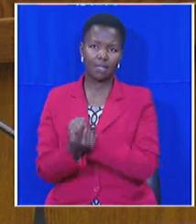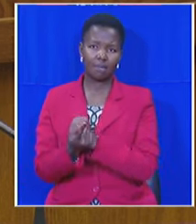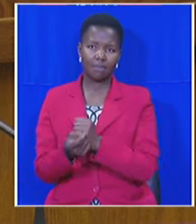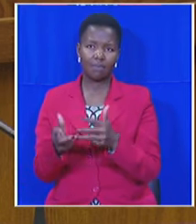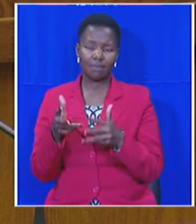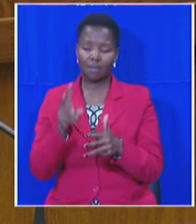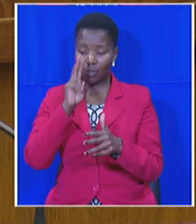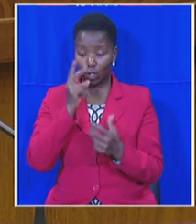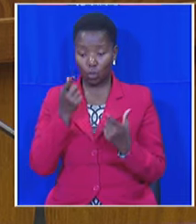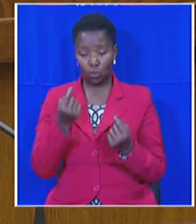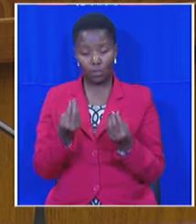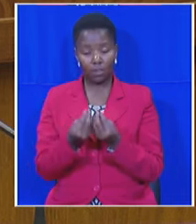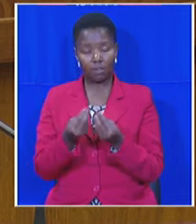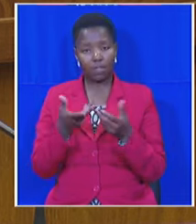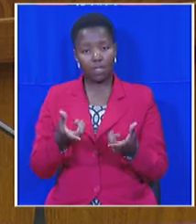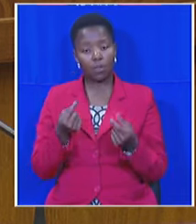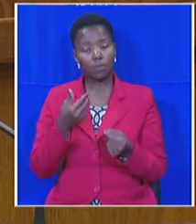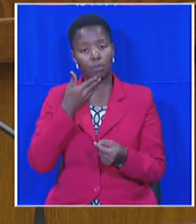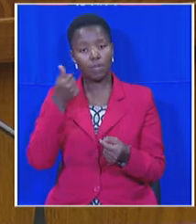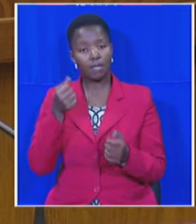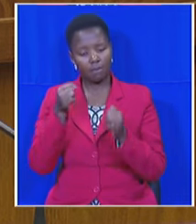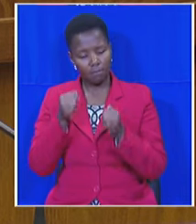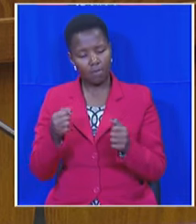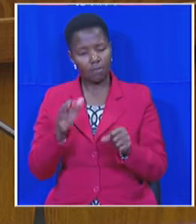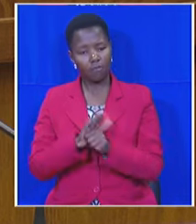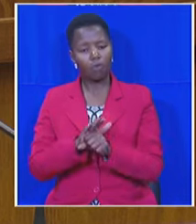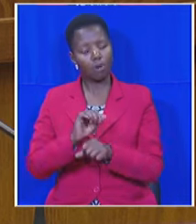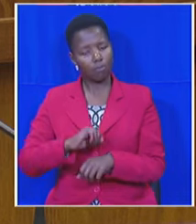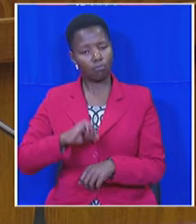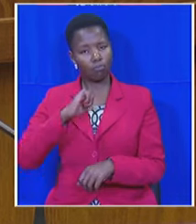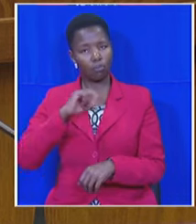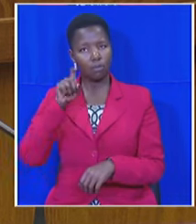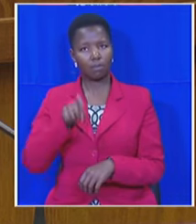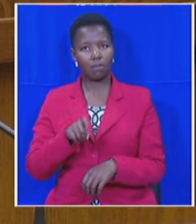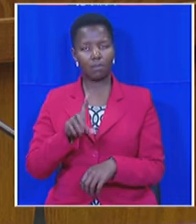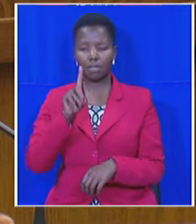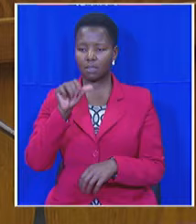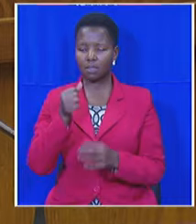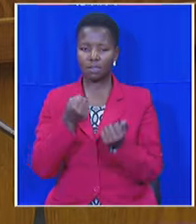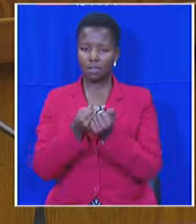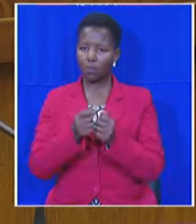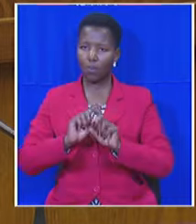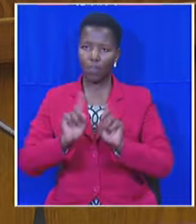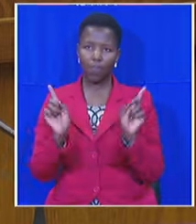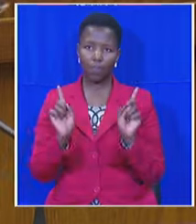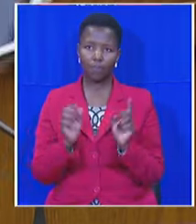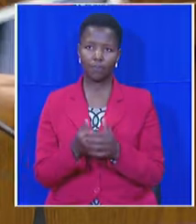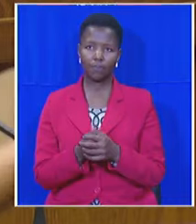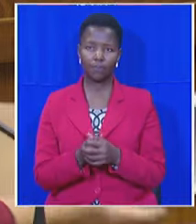act now. Do better, be bold and be brave. Die DA kan nie hierdie begroting ondersteun nie.